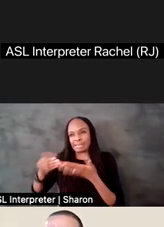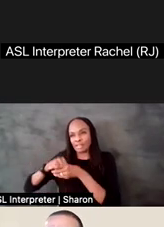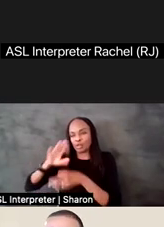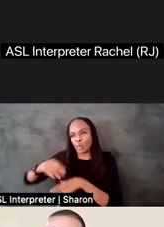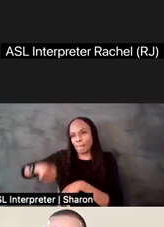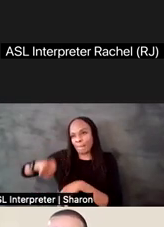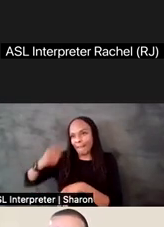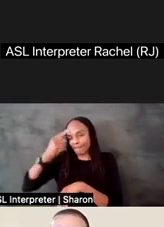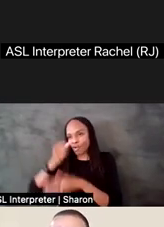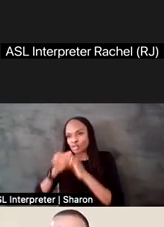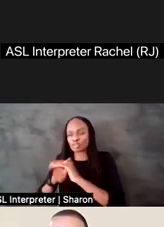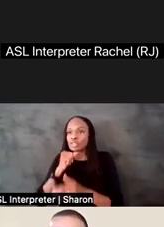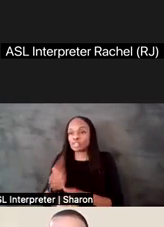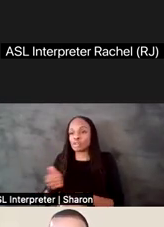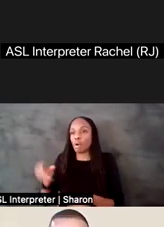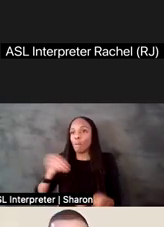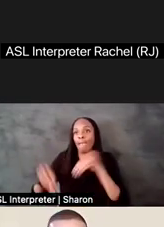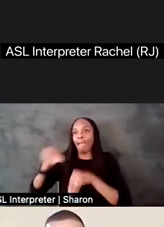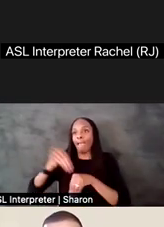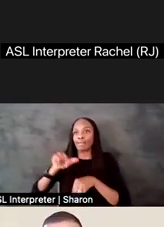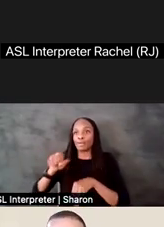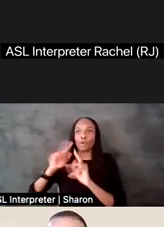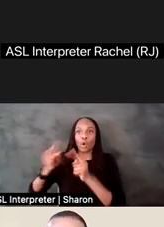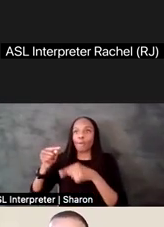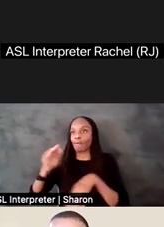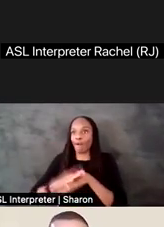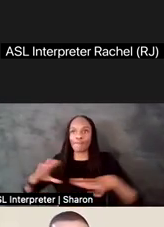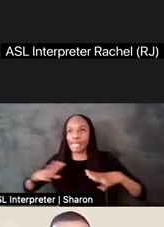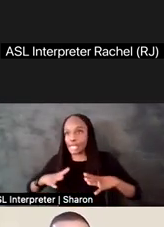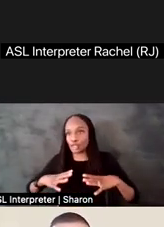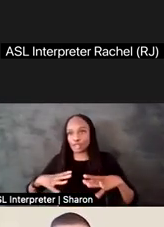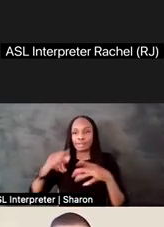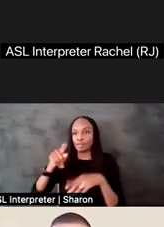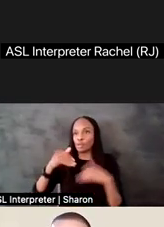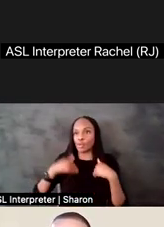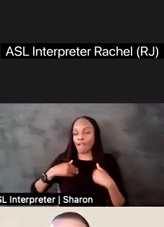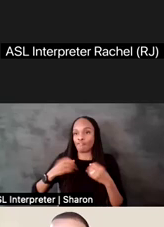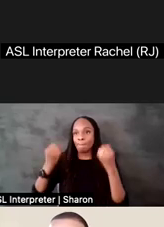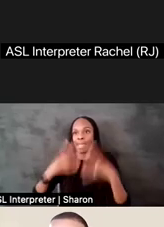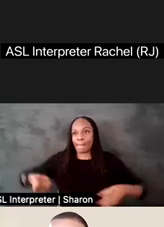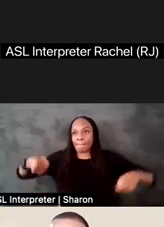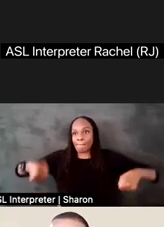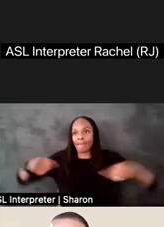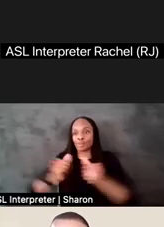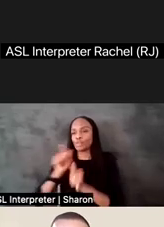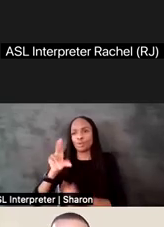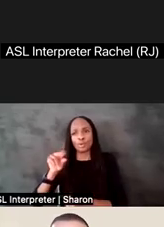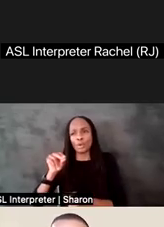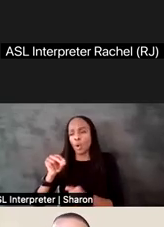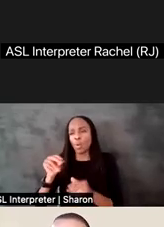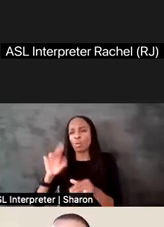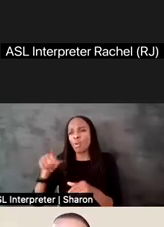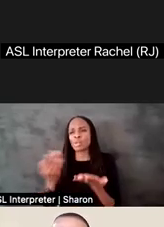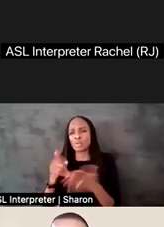Don't pack, like you're going on vacation and you have all your luggage with you. Take what you need, as Dina had said. Just think